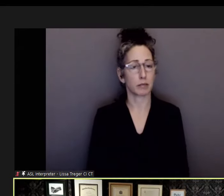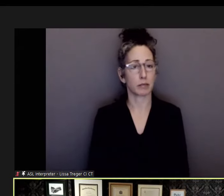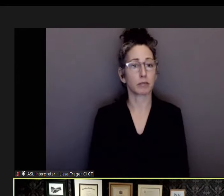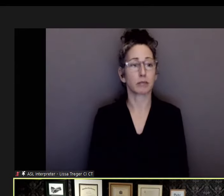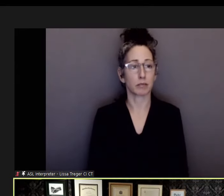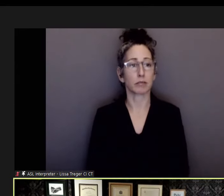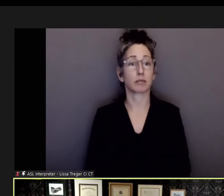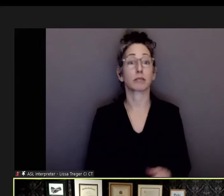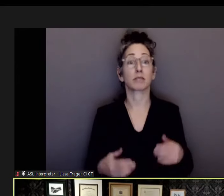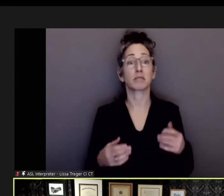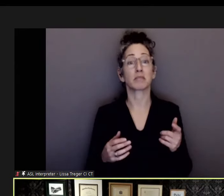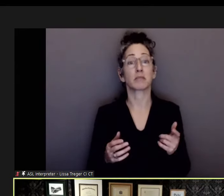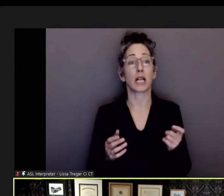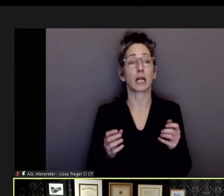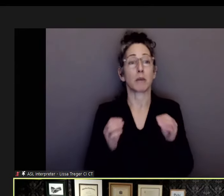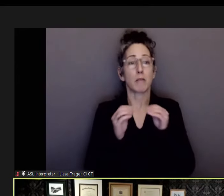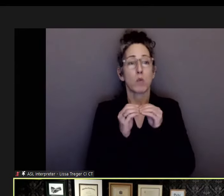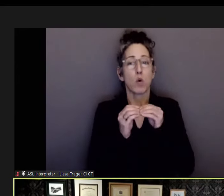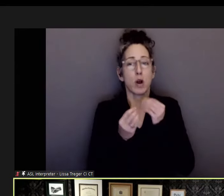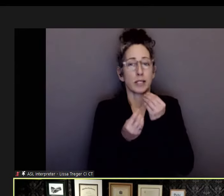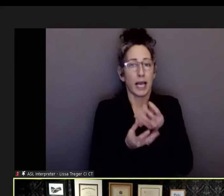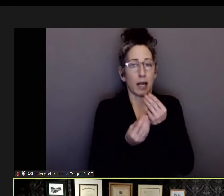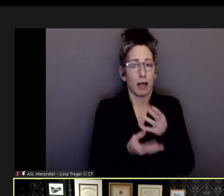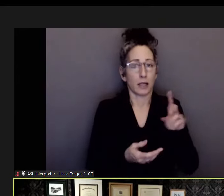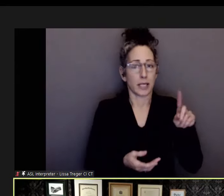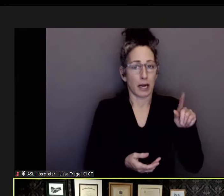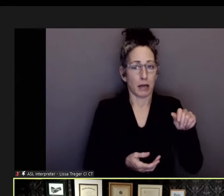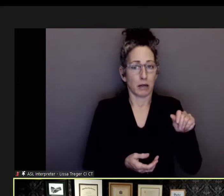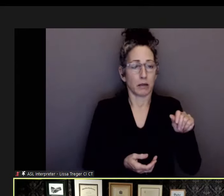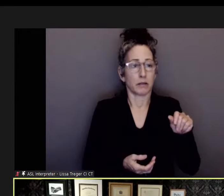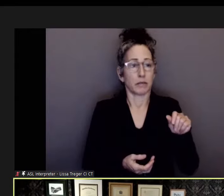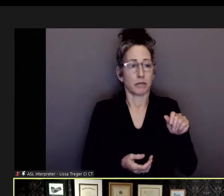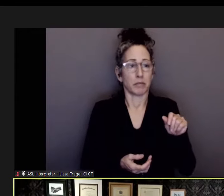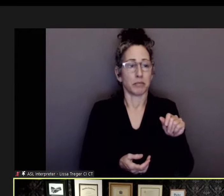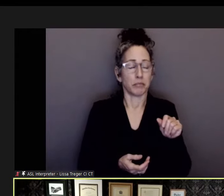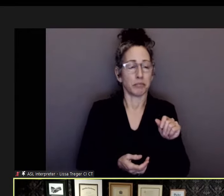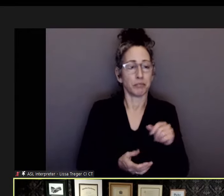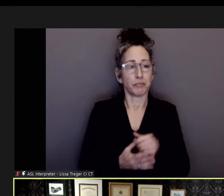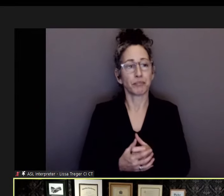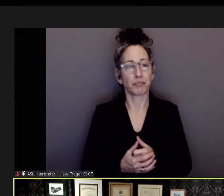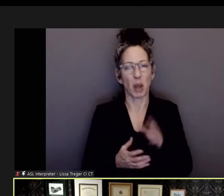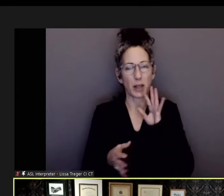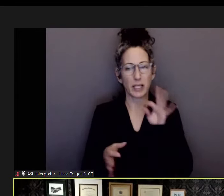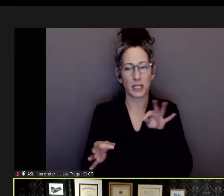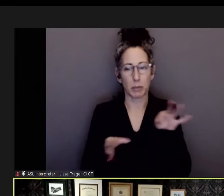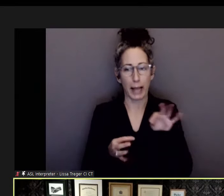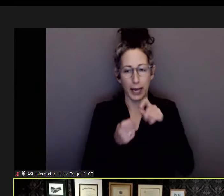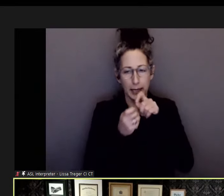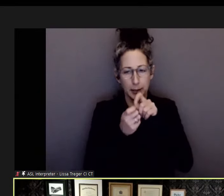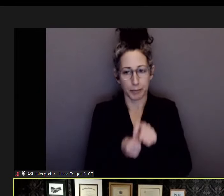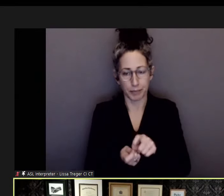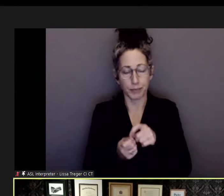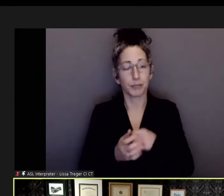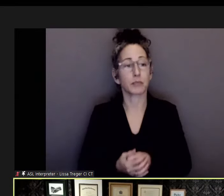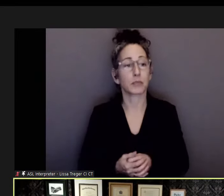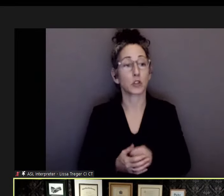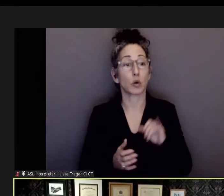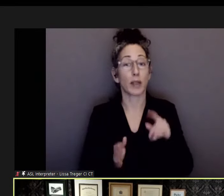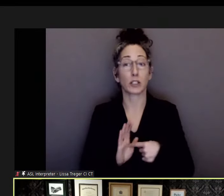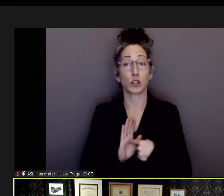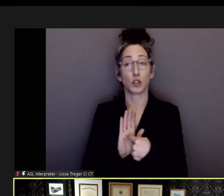This slide's a little more data on it, but I'll walk you through it carefully. And so really what we're trying to show here is that the